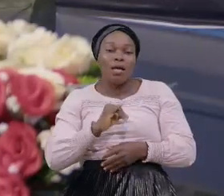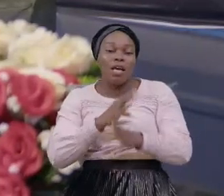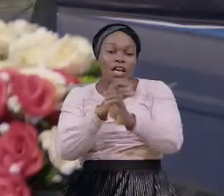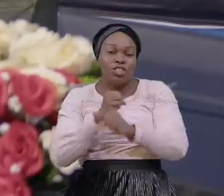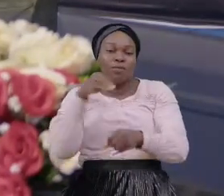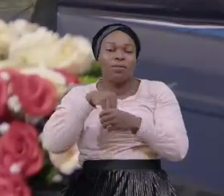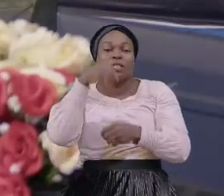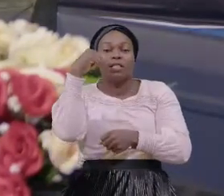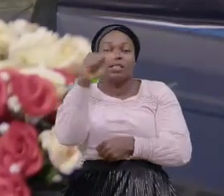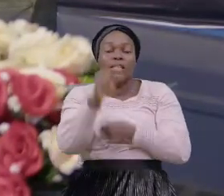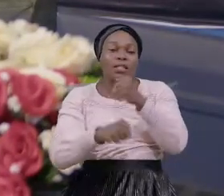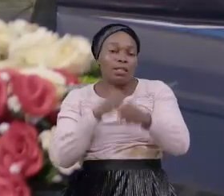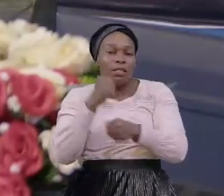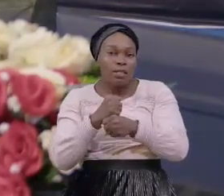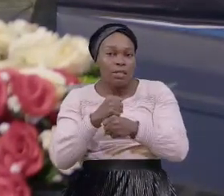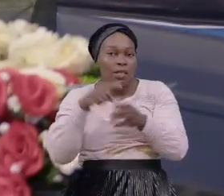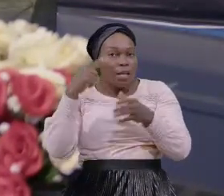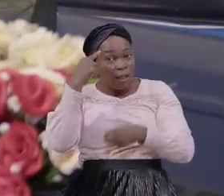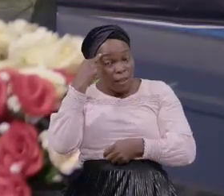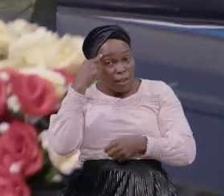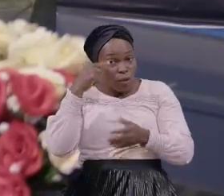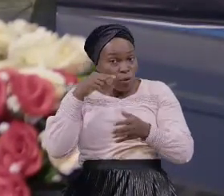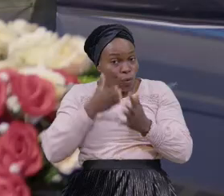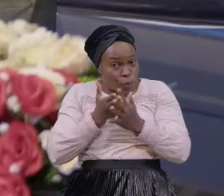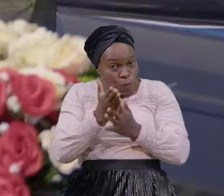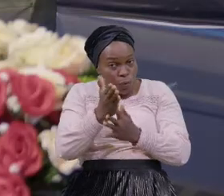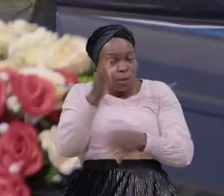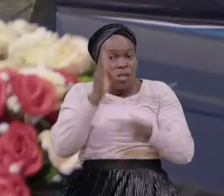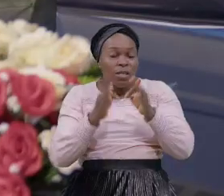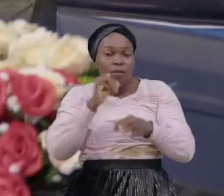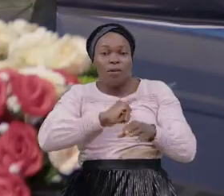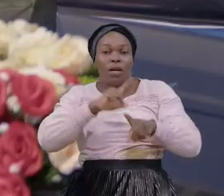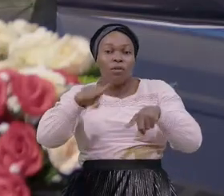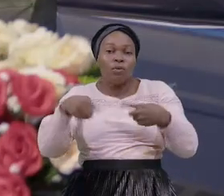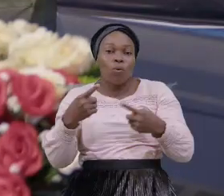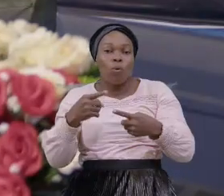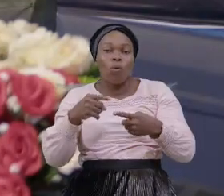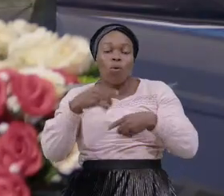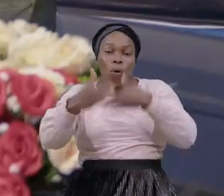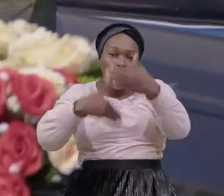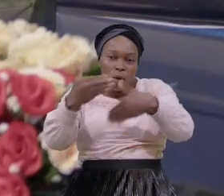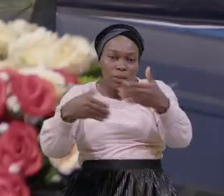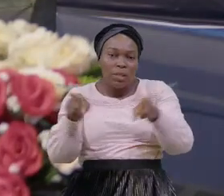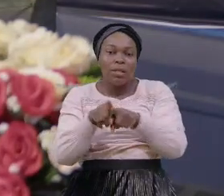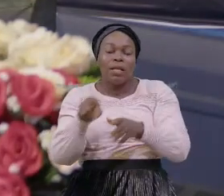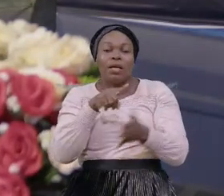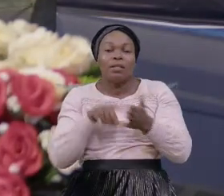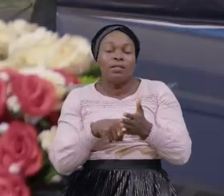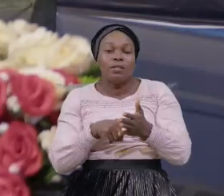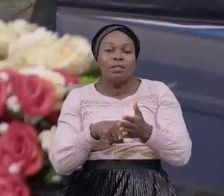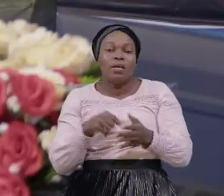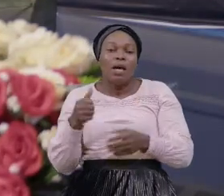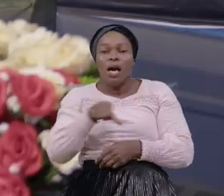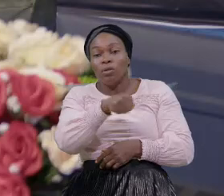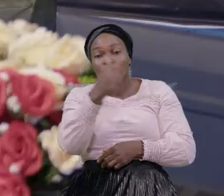through. If I go on like this, another decade will come, 2 decades will come, where shall we